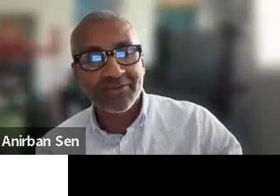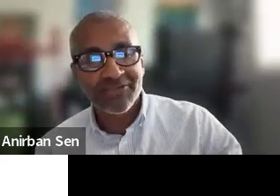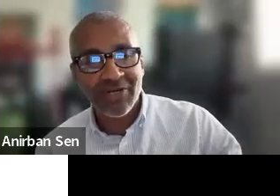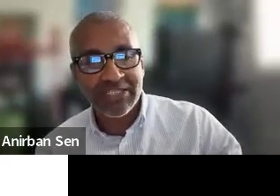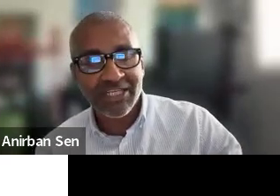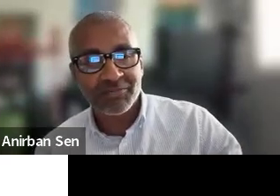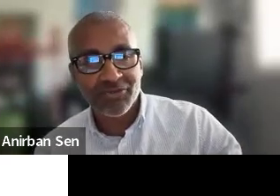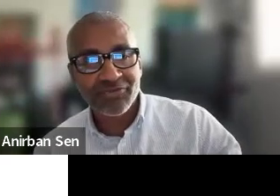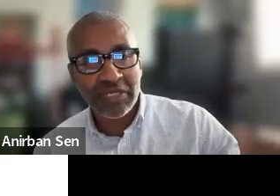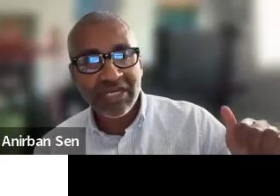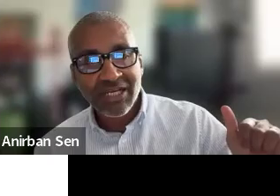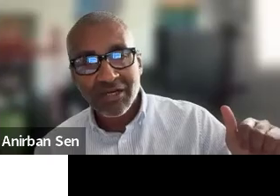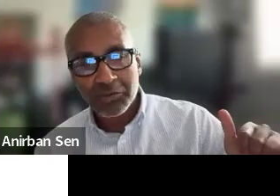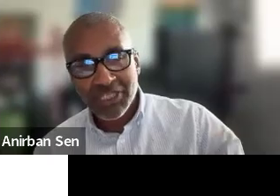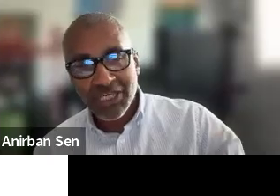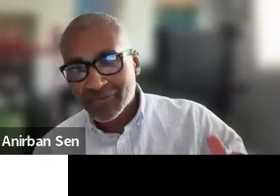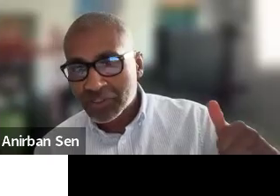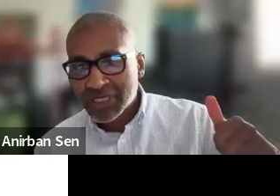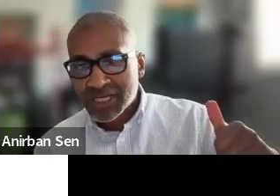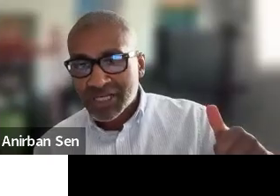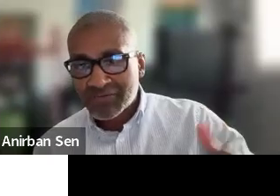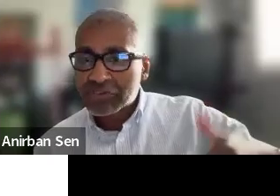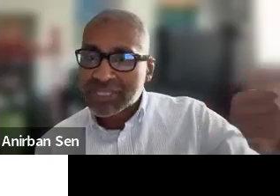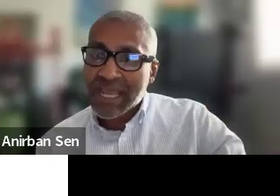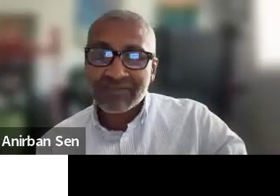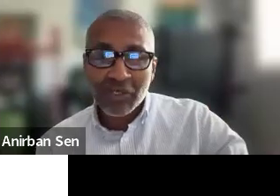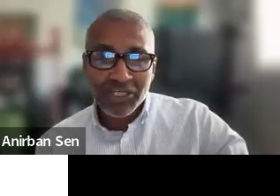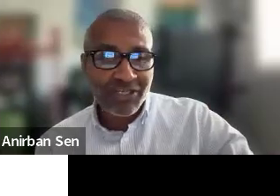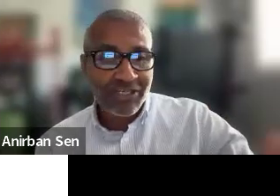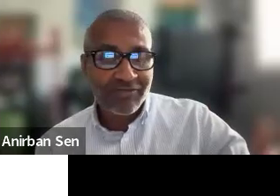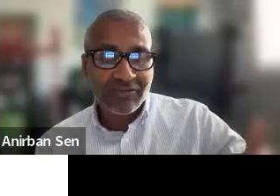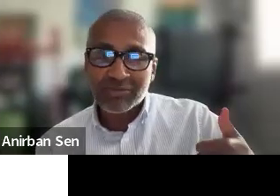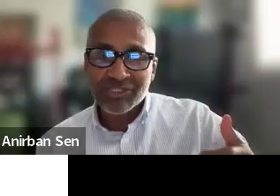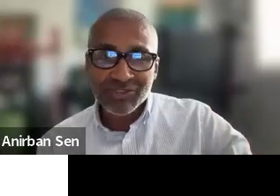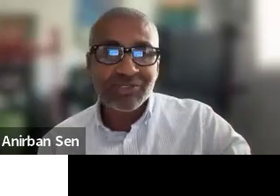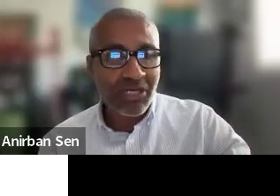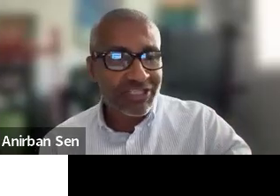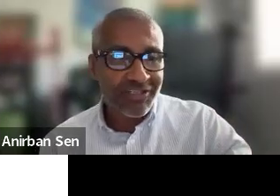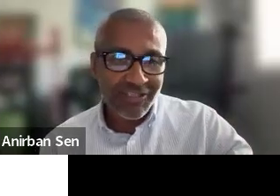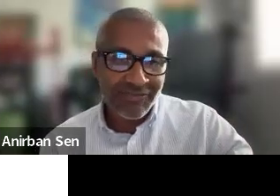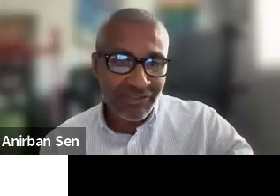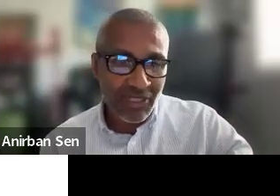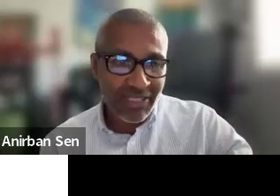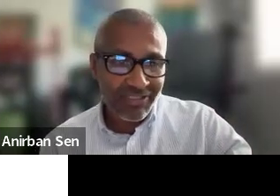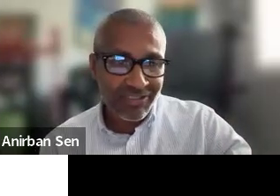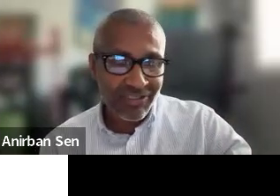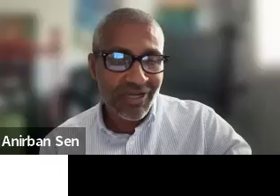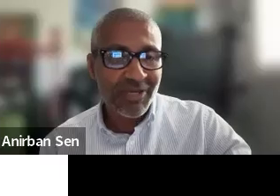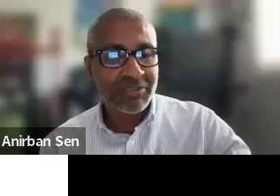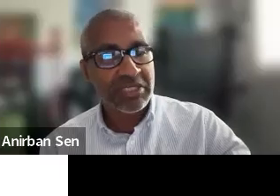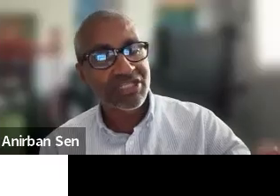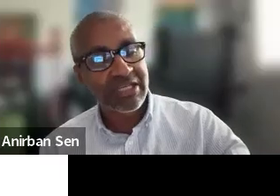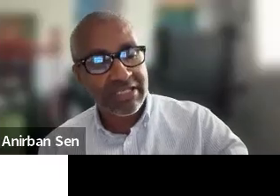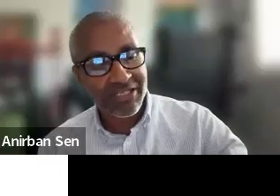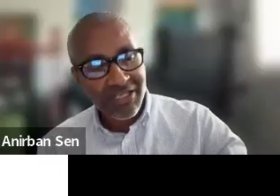multiple pathways for identity proofing. We allowed for folks that have login.gov to be able to use login.gov to log in to the